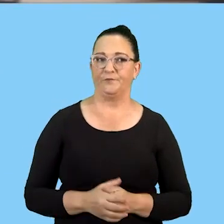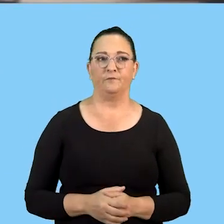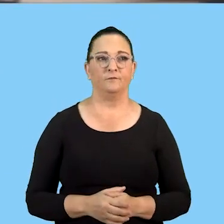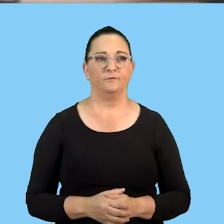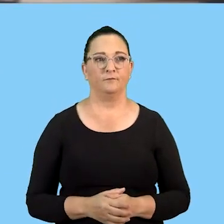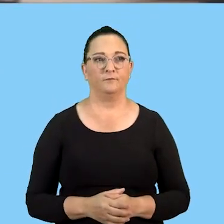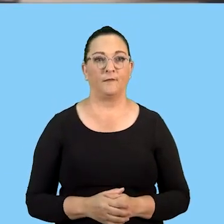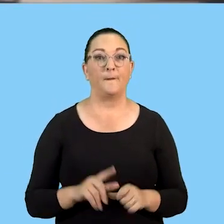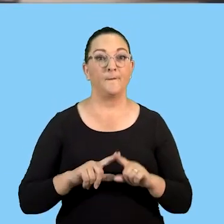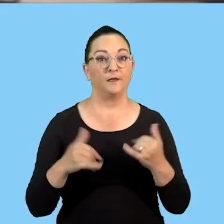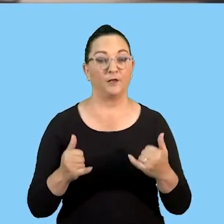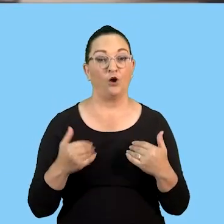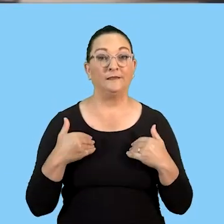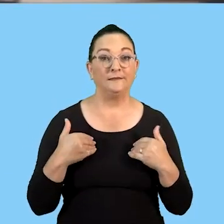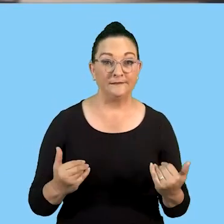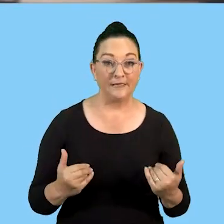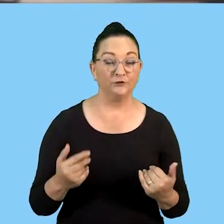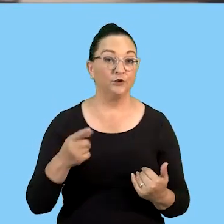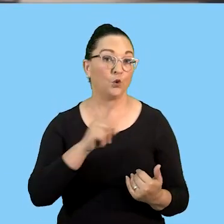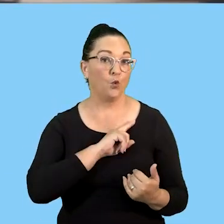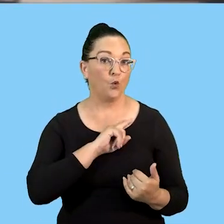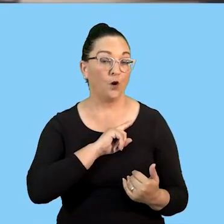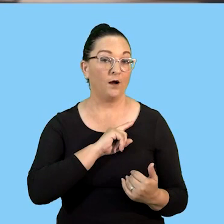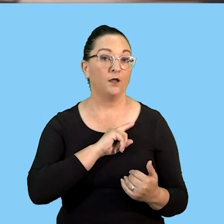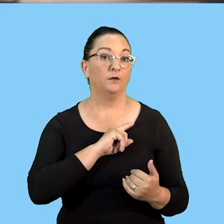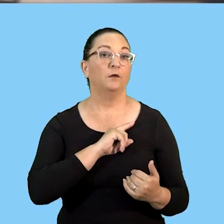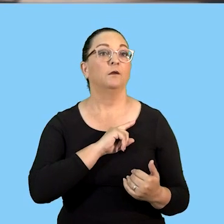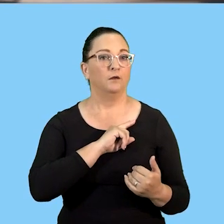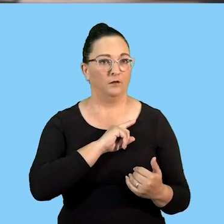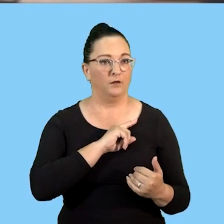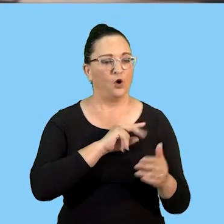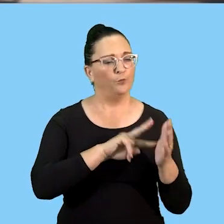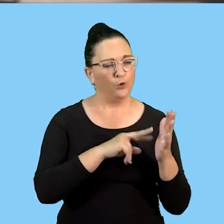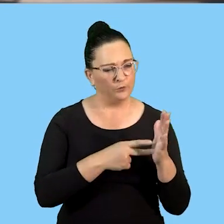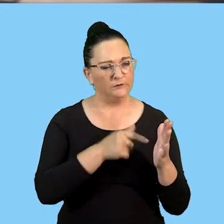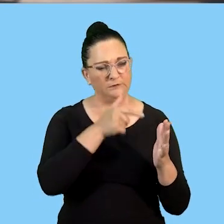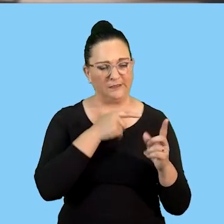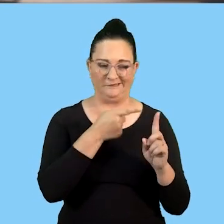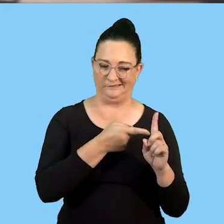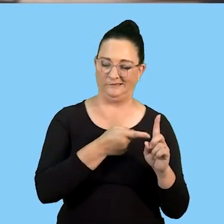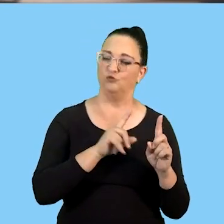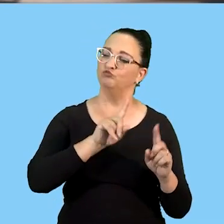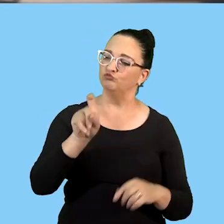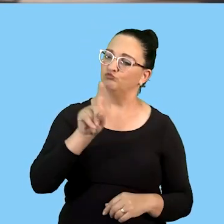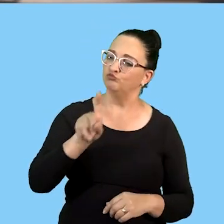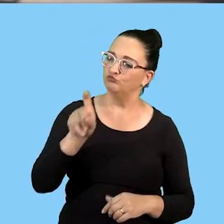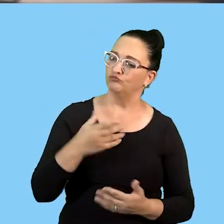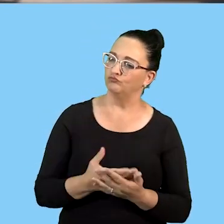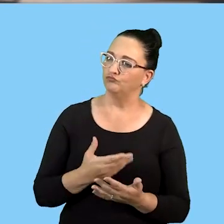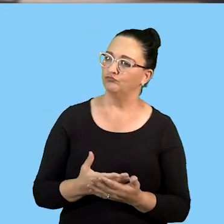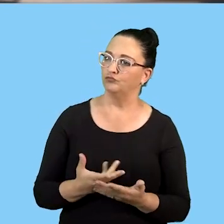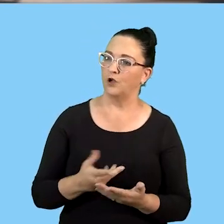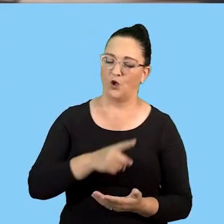The purpose of induction is to also allow the new employee the opportunity to ask questions that